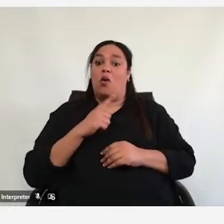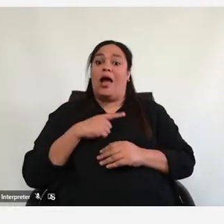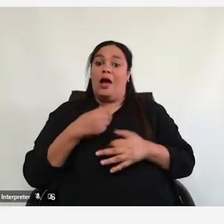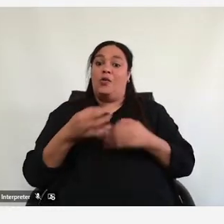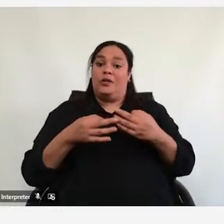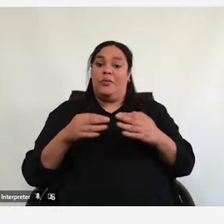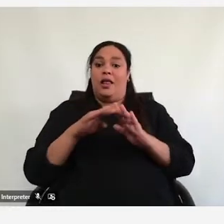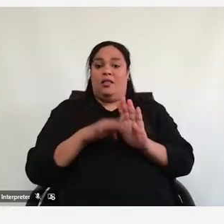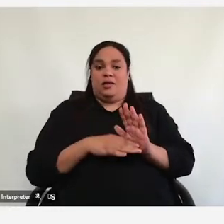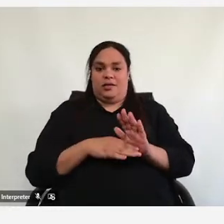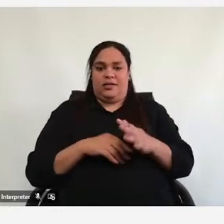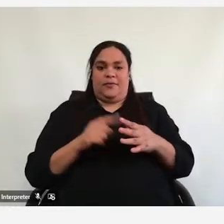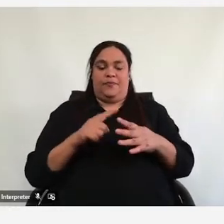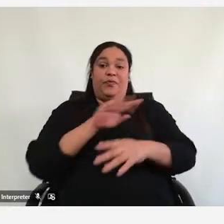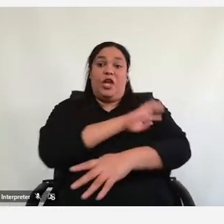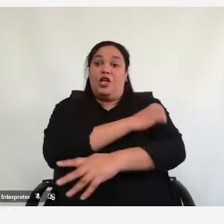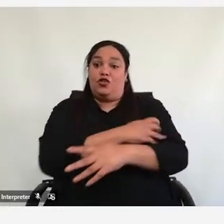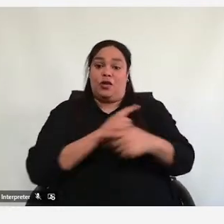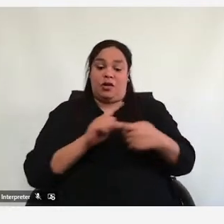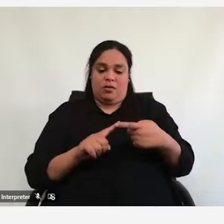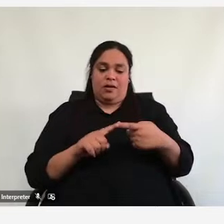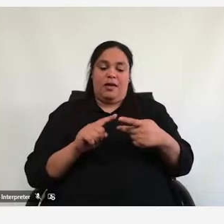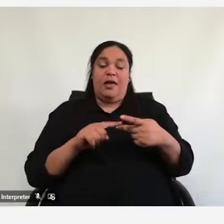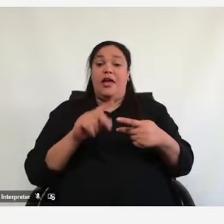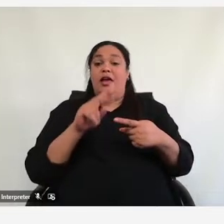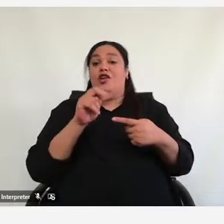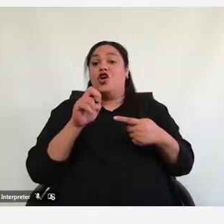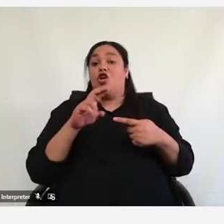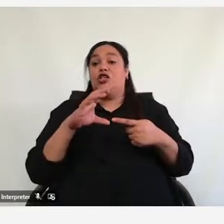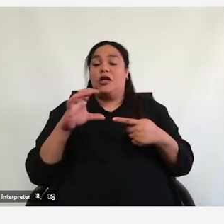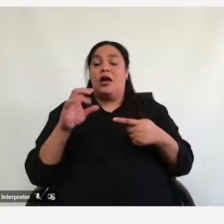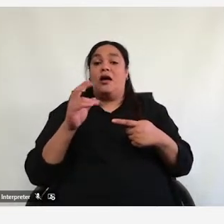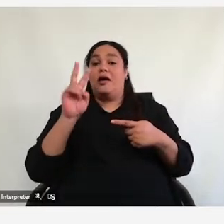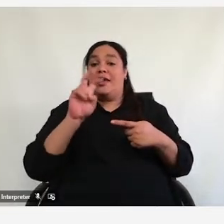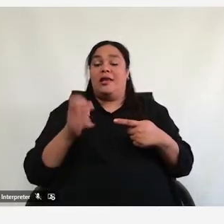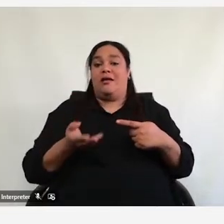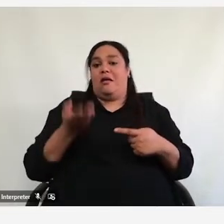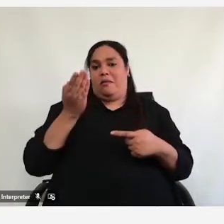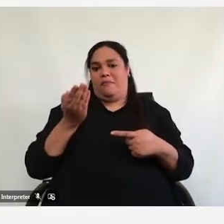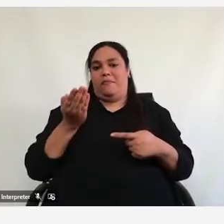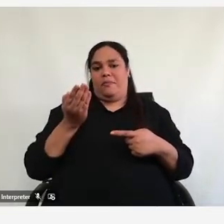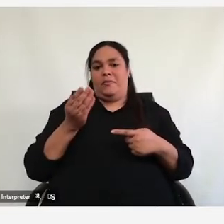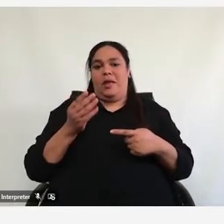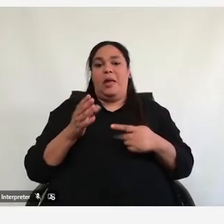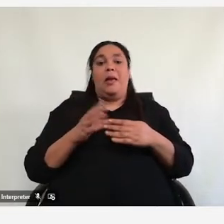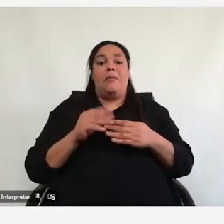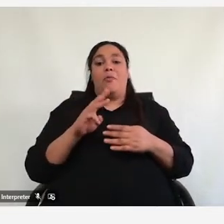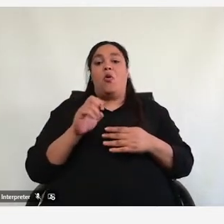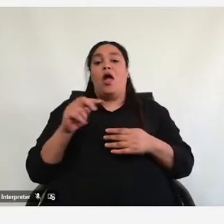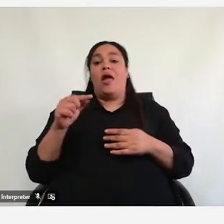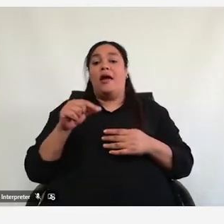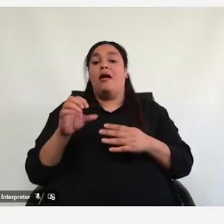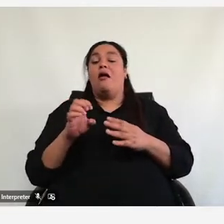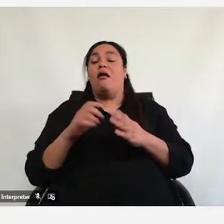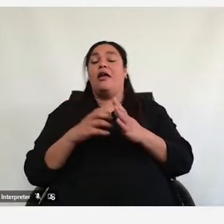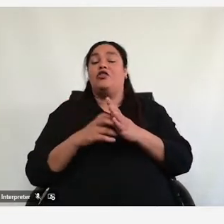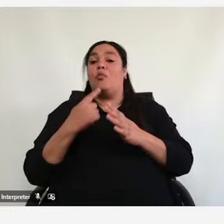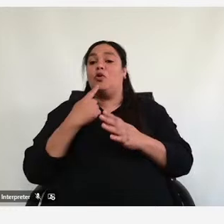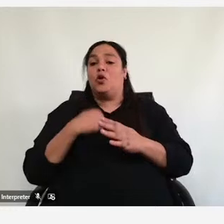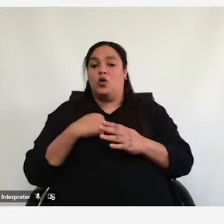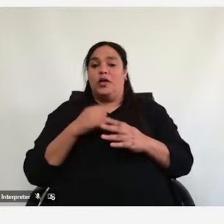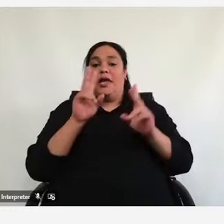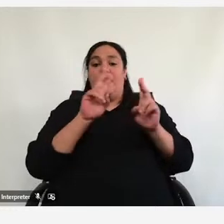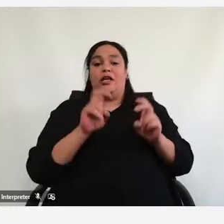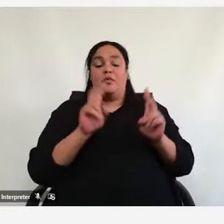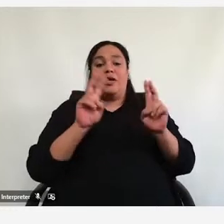list. Energy. NERSA has increased the electricity tariffs. Member Wenger, for example, mentioned to us, Eskom